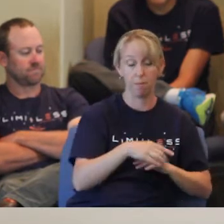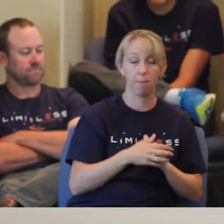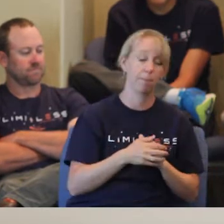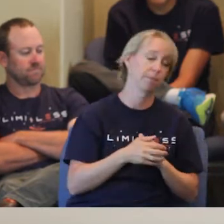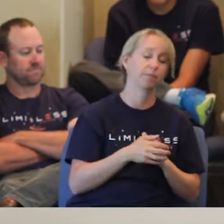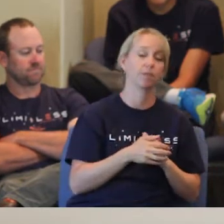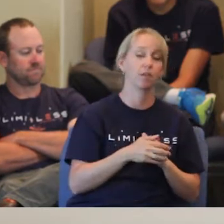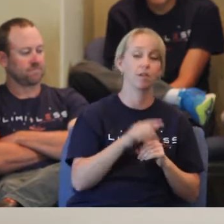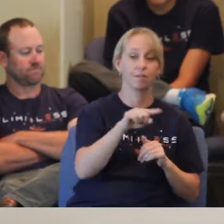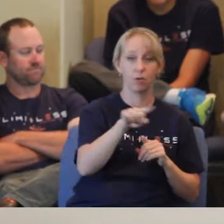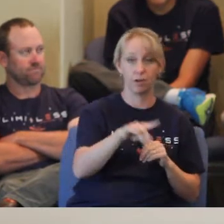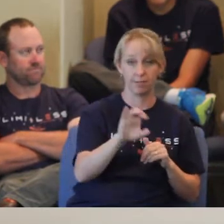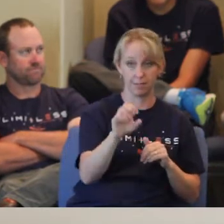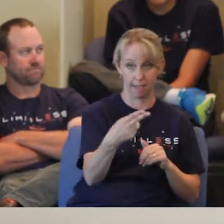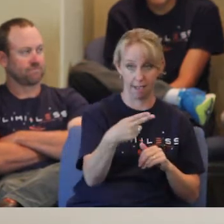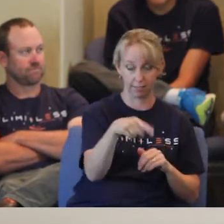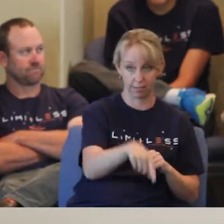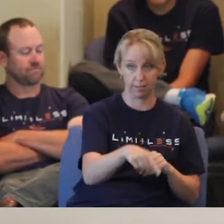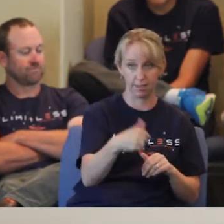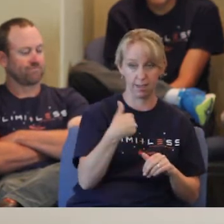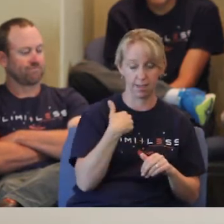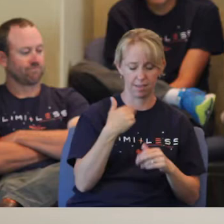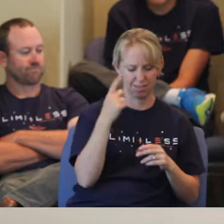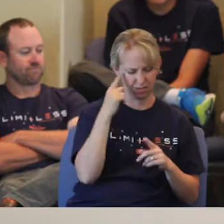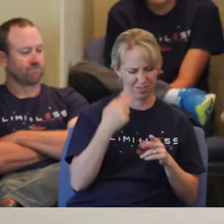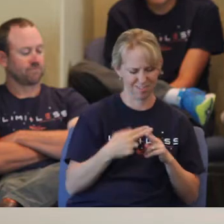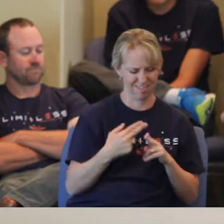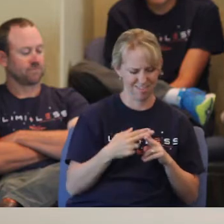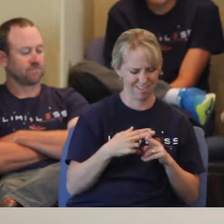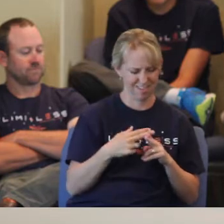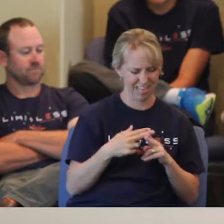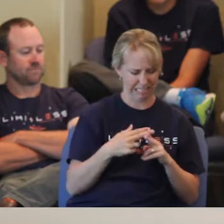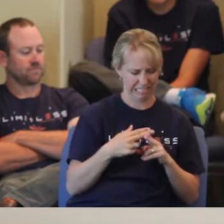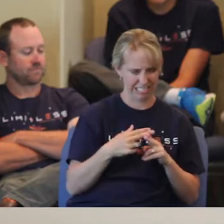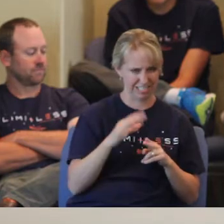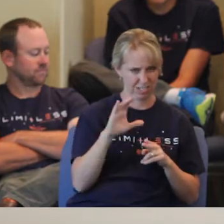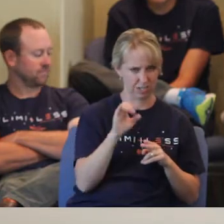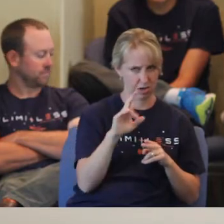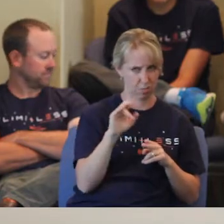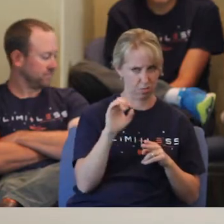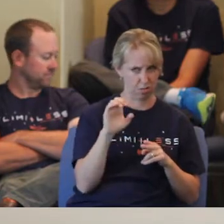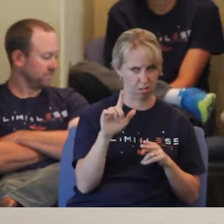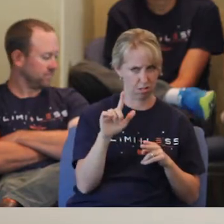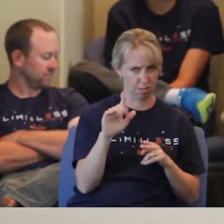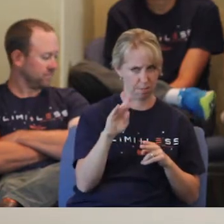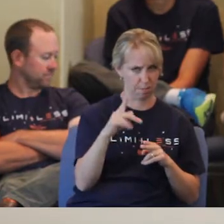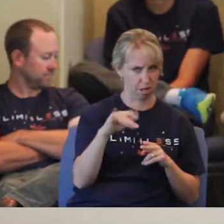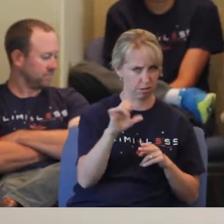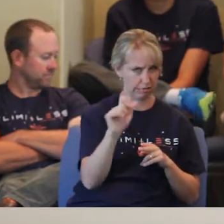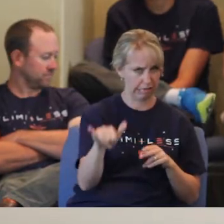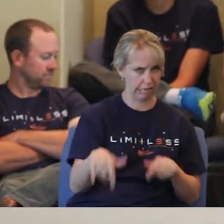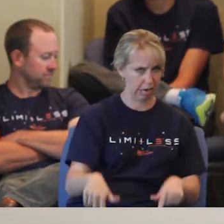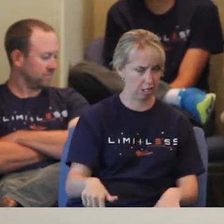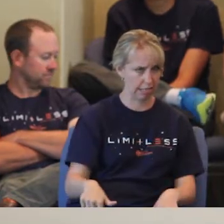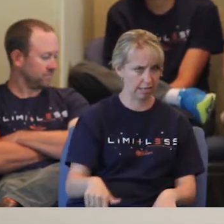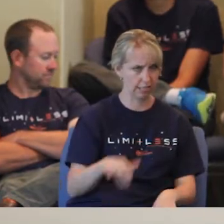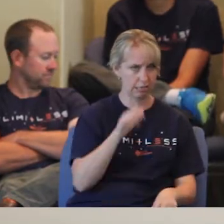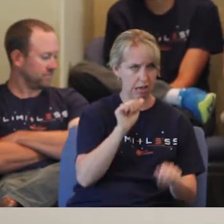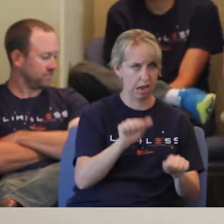for Zach, because he has, I think it's, if I remember right, cerebral palsy in his legs, so he's unable to